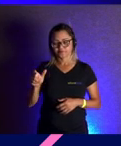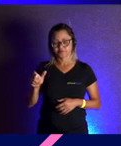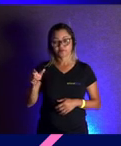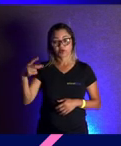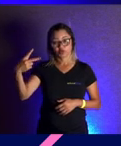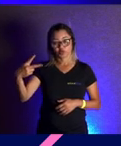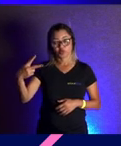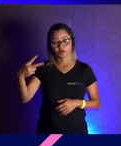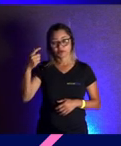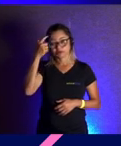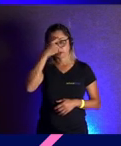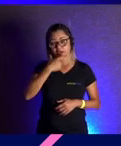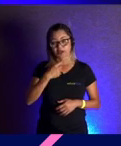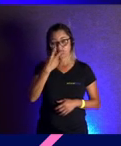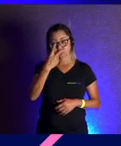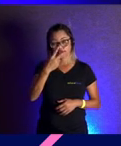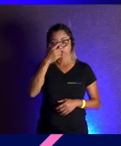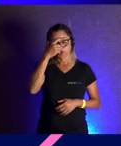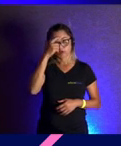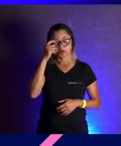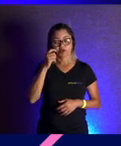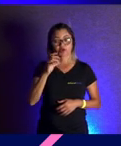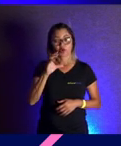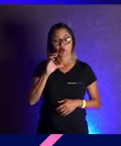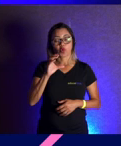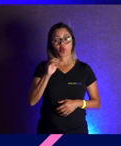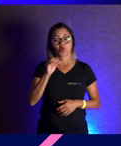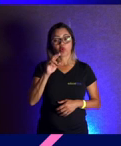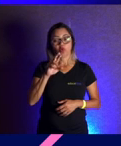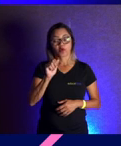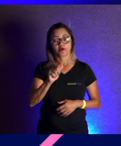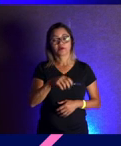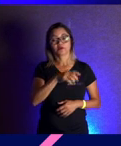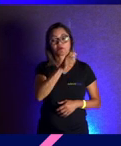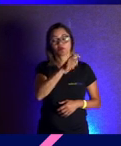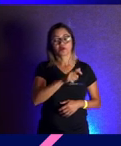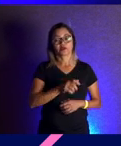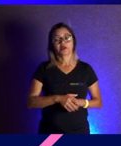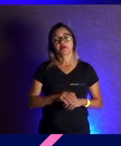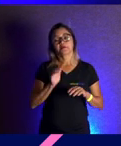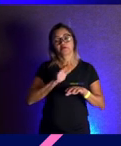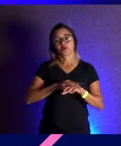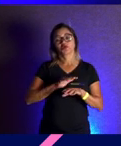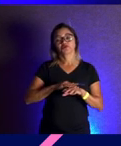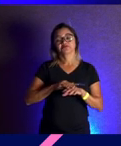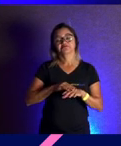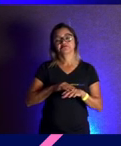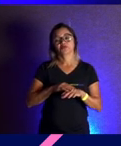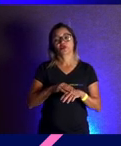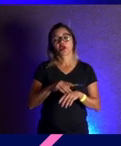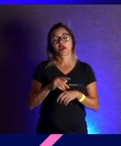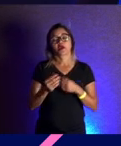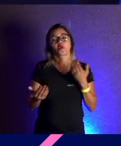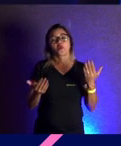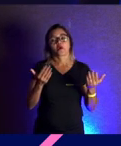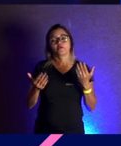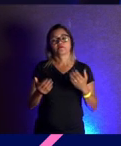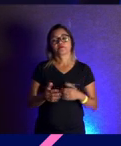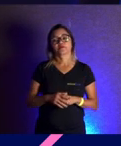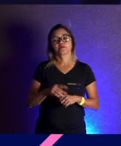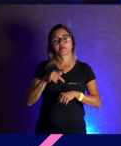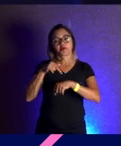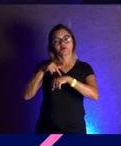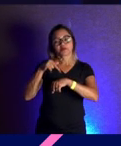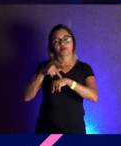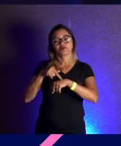have two heads, we can have four possibilities. And I ask, what's the probability of the head? One over four. So